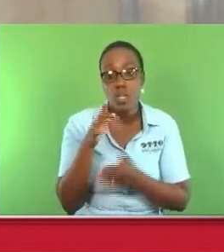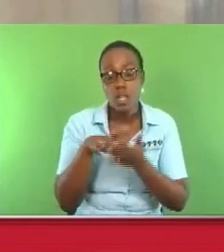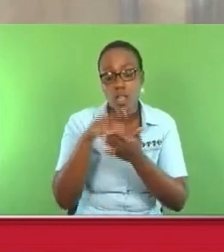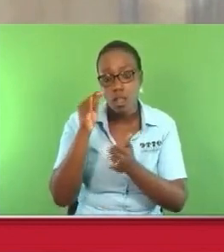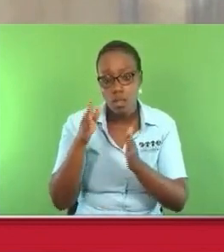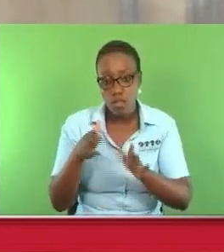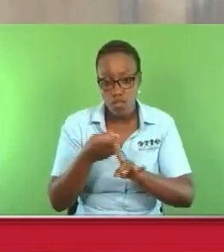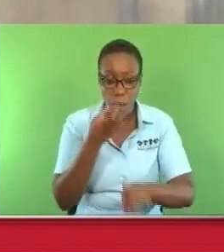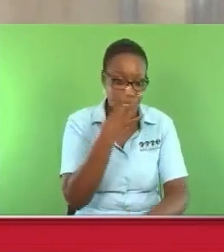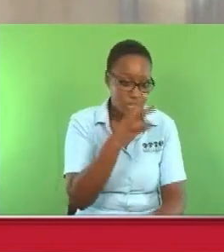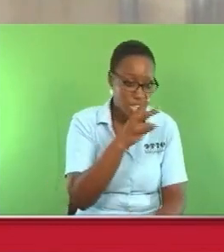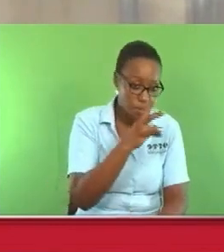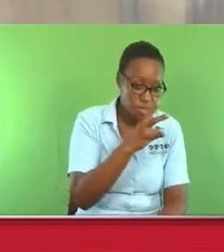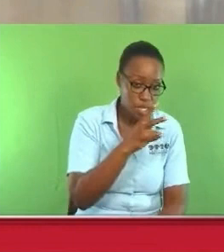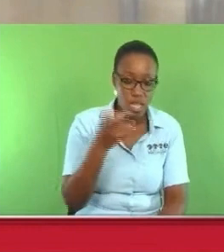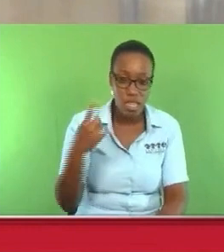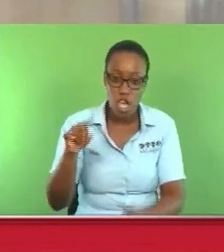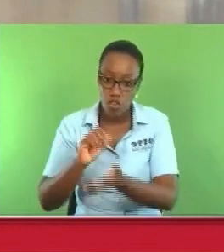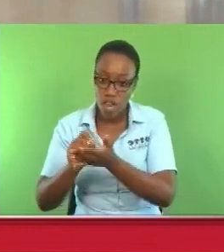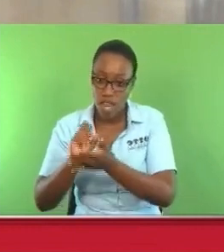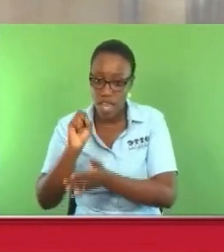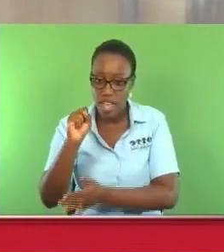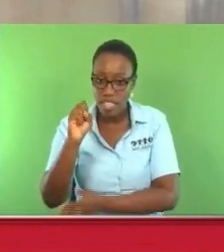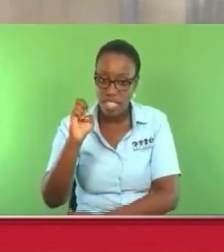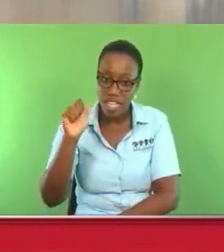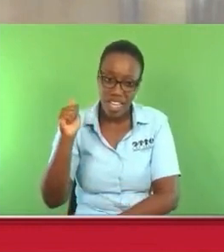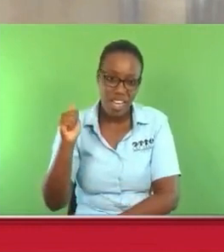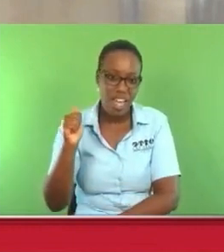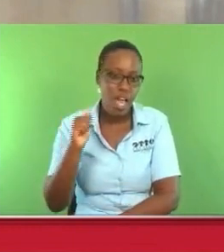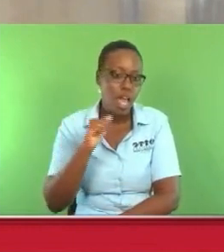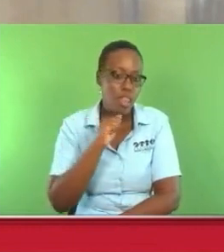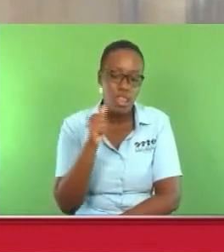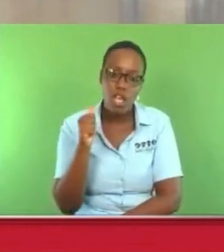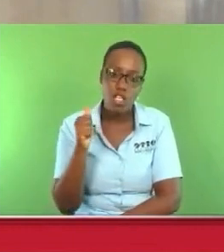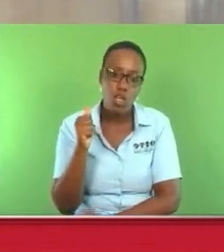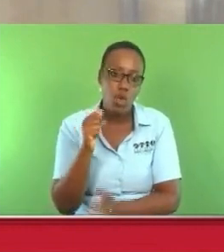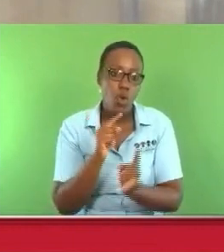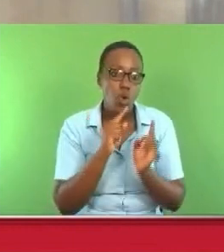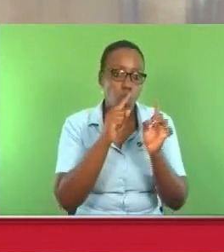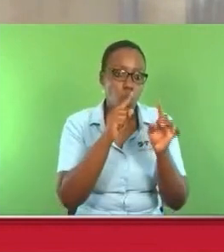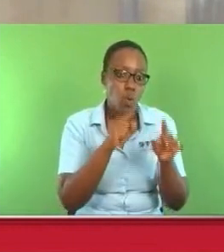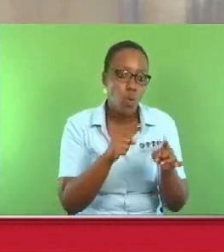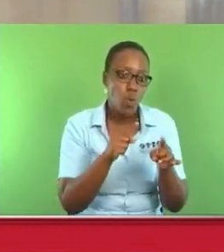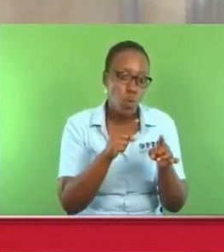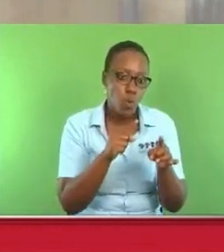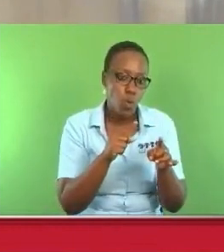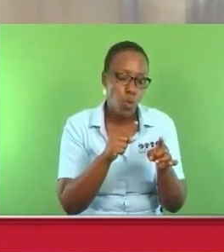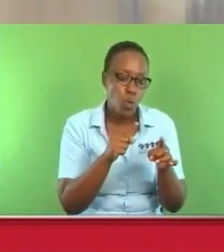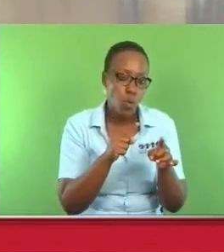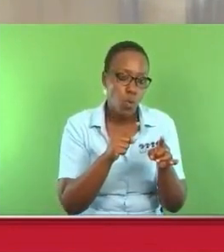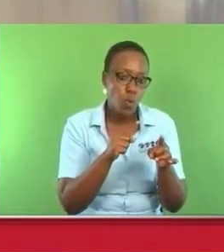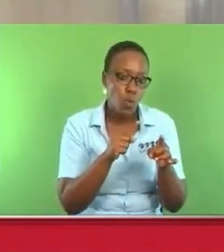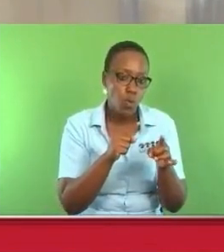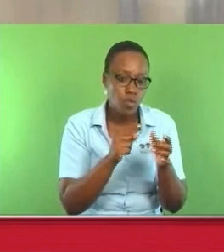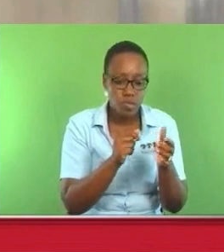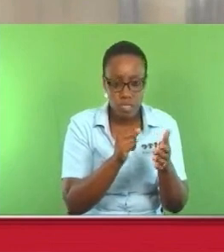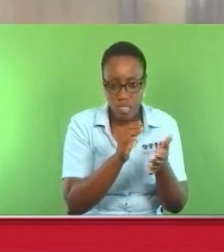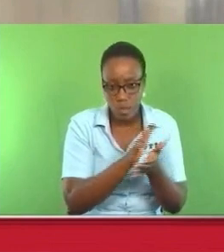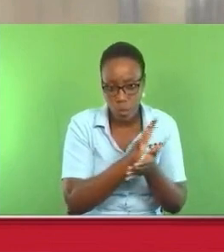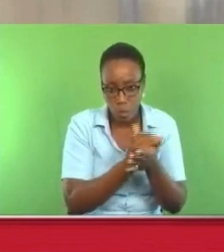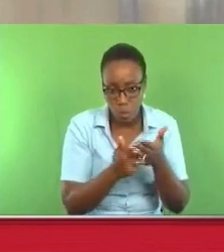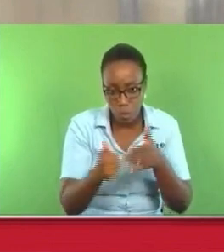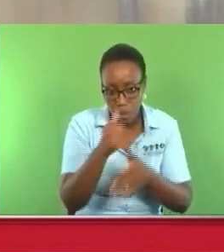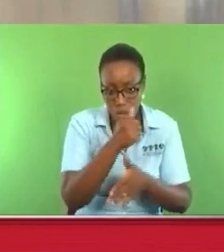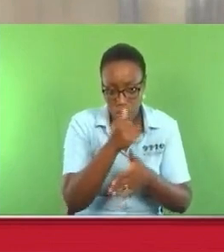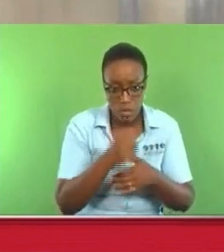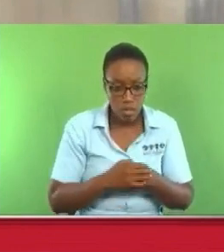out of 17,000, writing the SEA each year do not make it to CSEC level. What's the point? Are